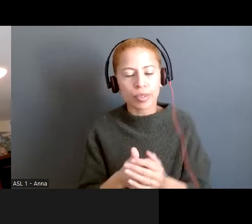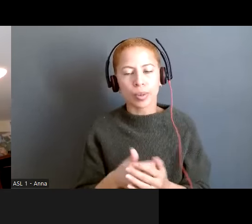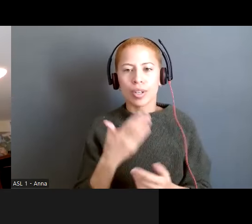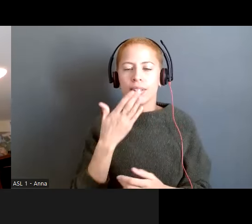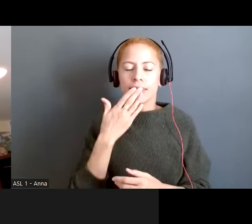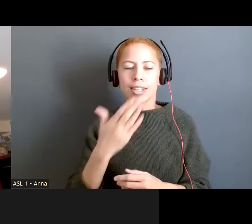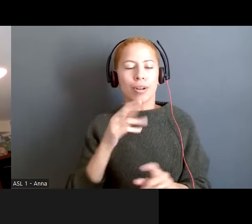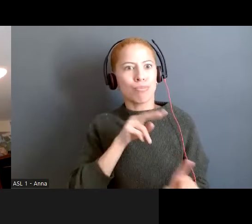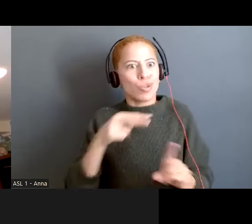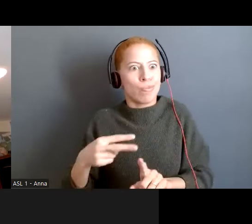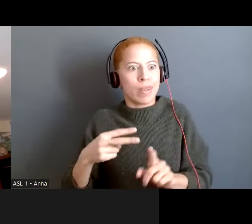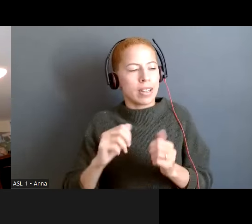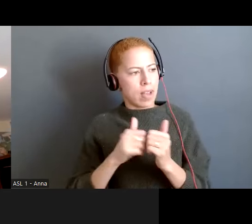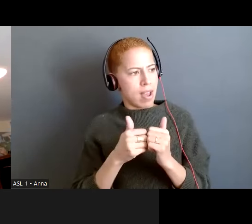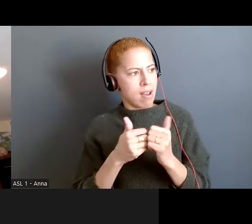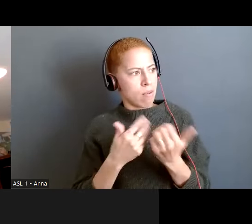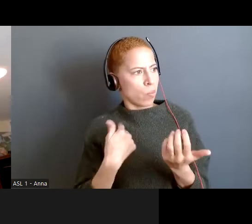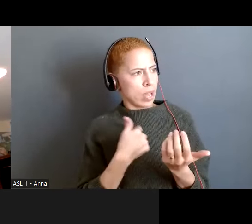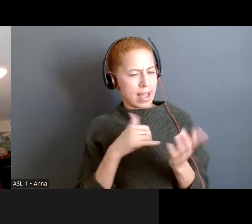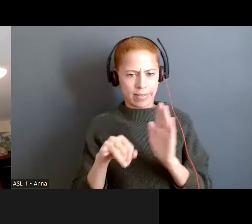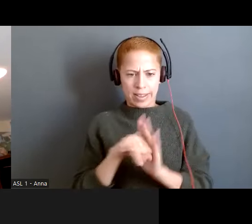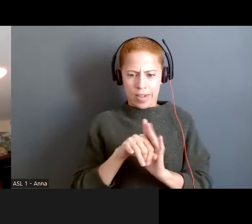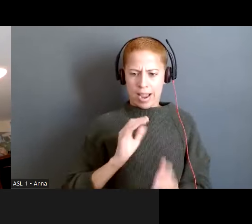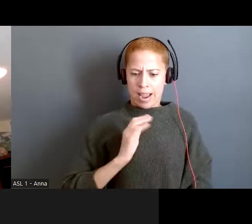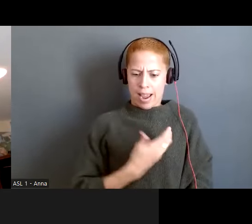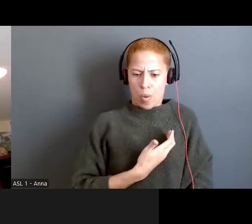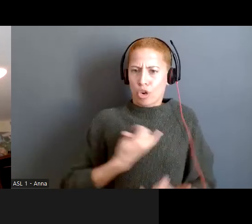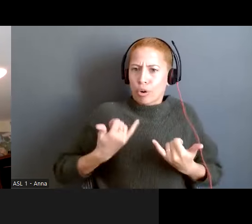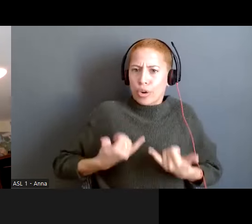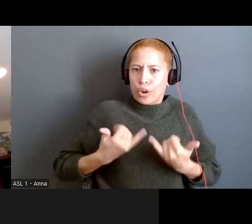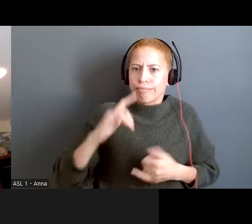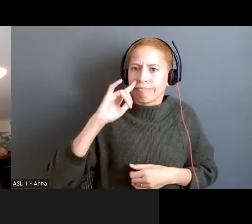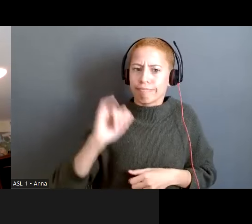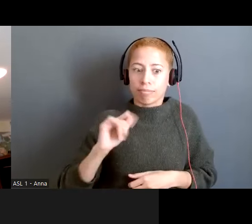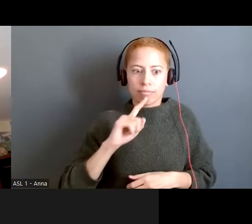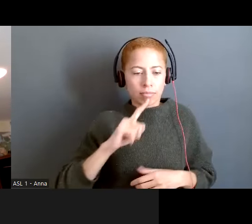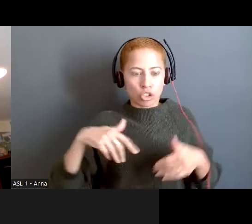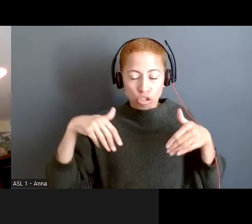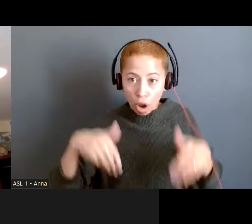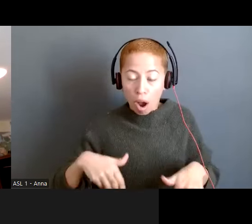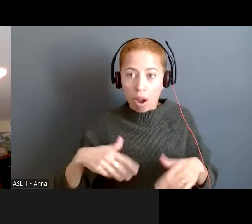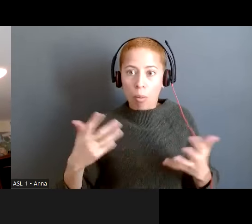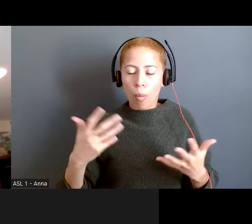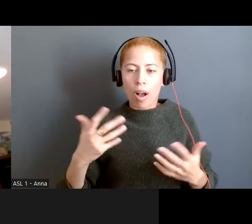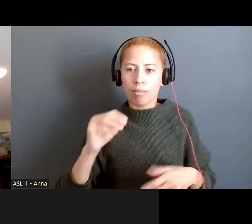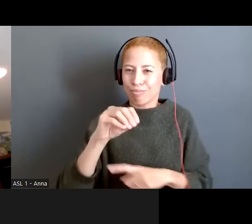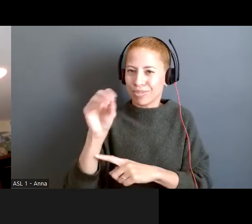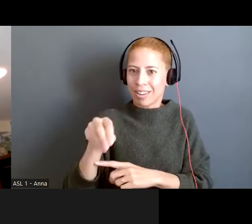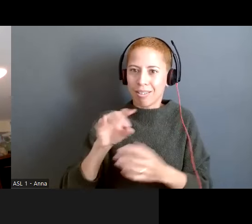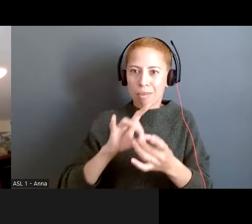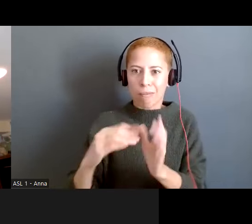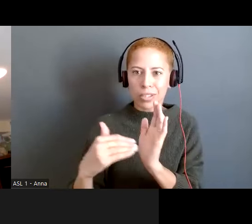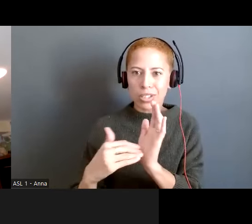say, well, where do I, you know, where are we? I was really shocked in terms of the stats around physicians, that really not